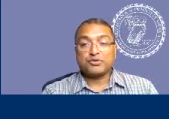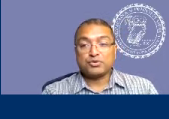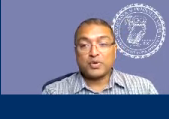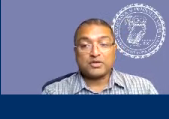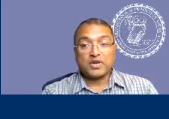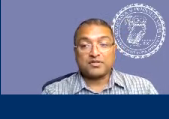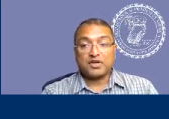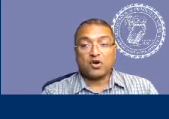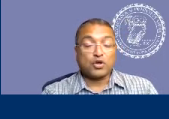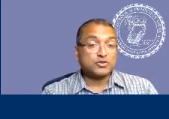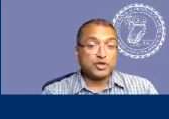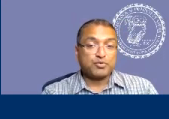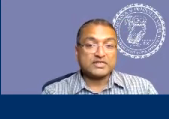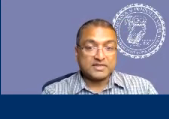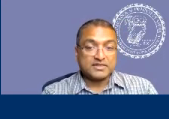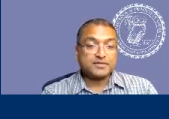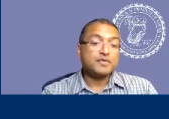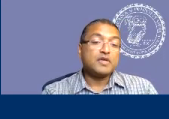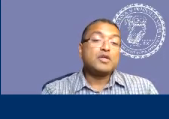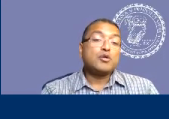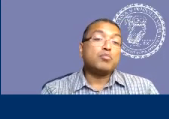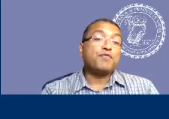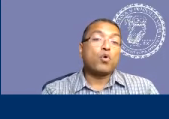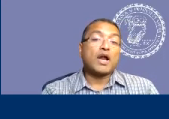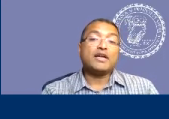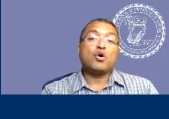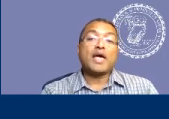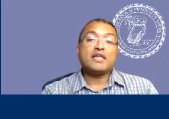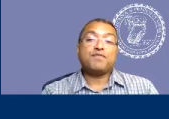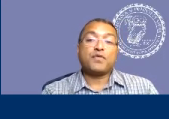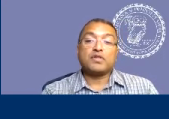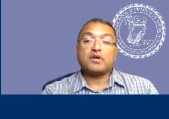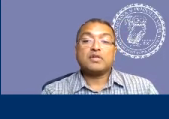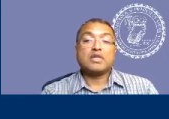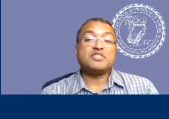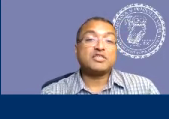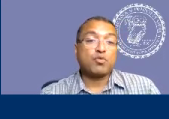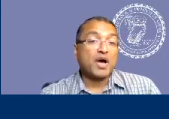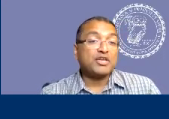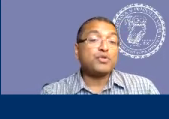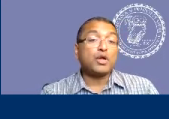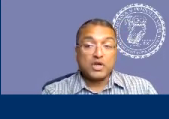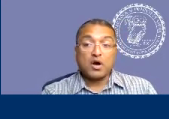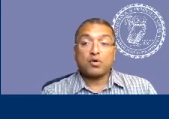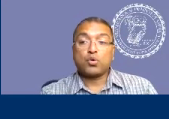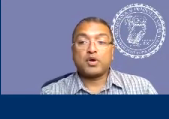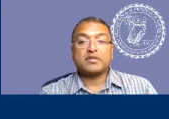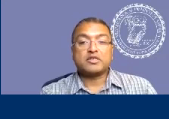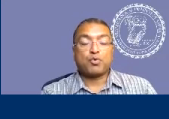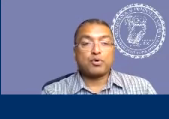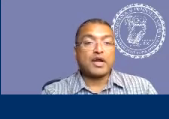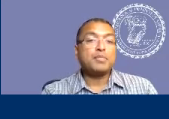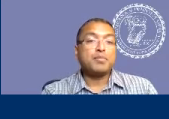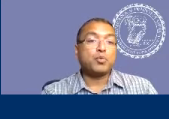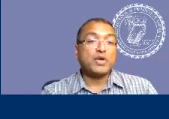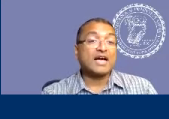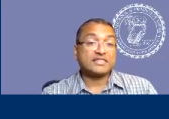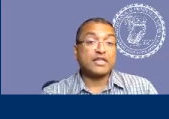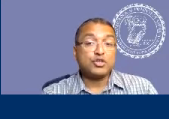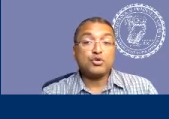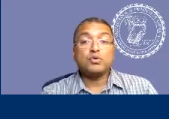2022-2023 Archaeology Abridged season. Before I go any further, let me just remind you that we are recording this program